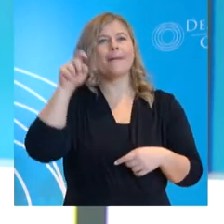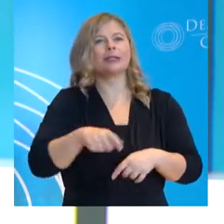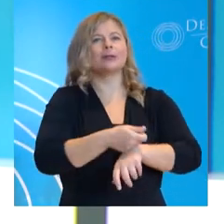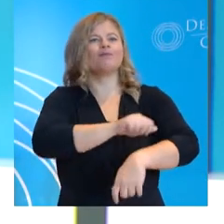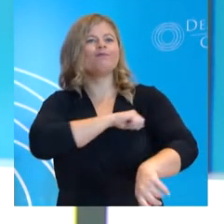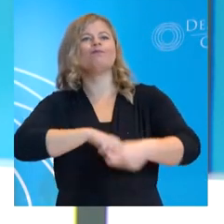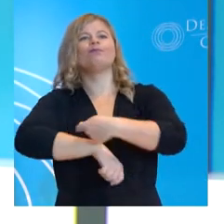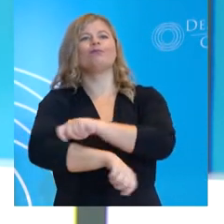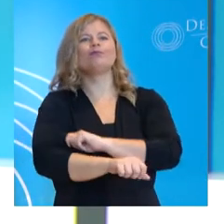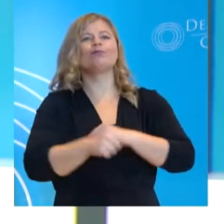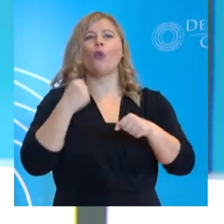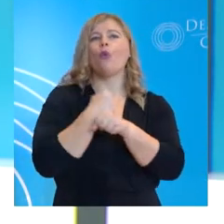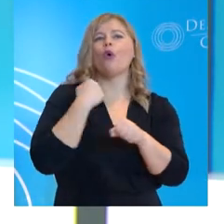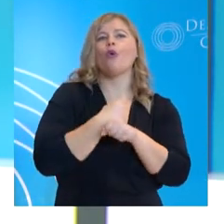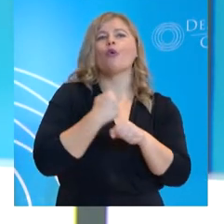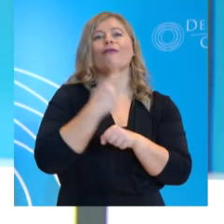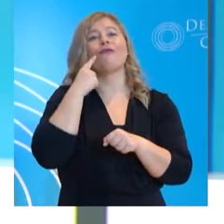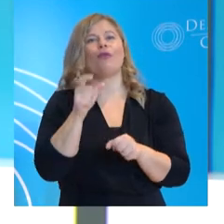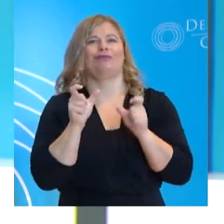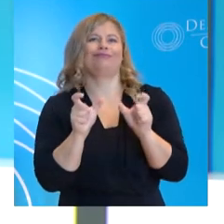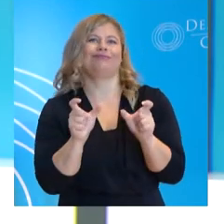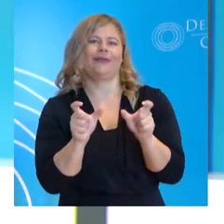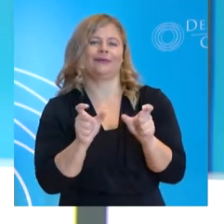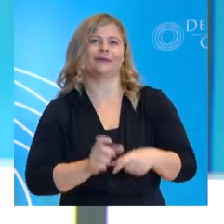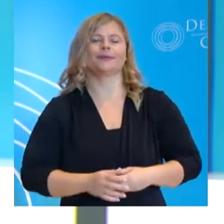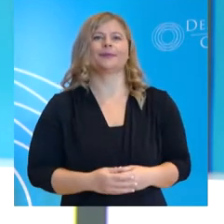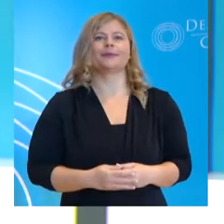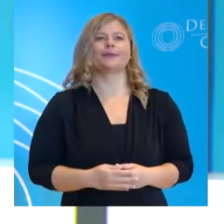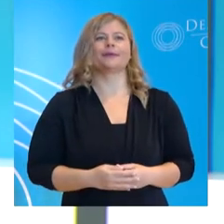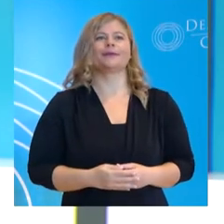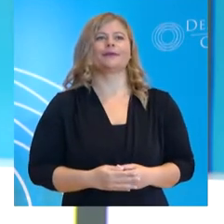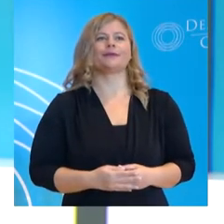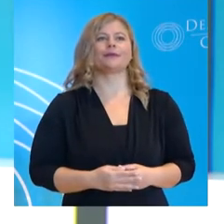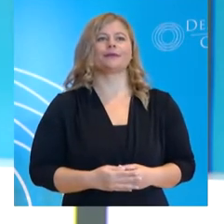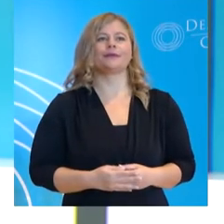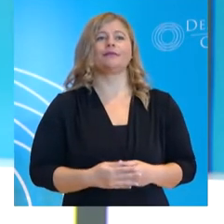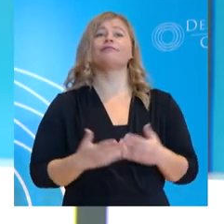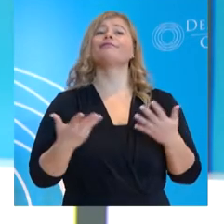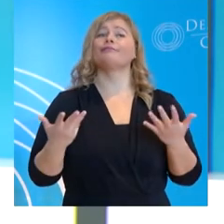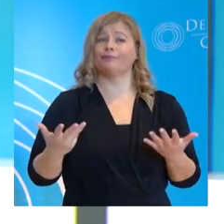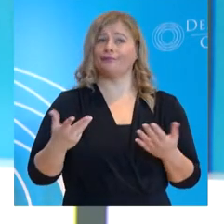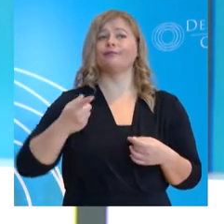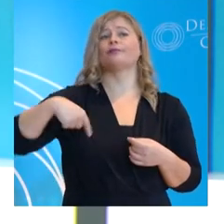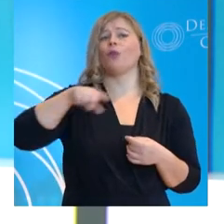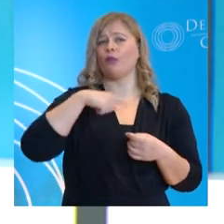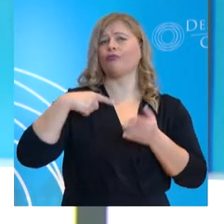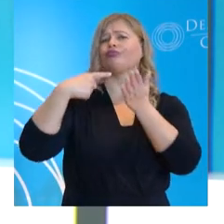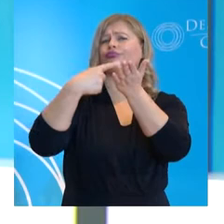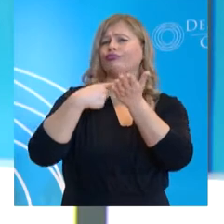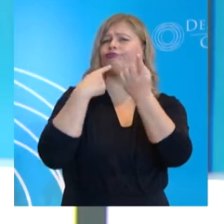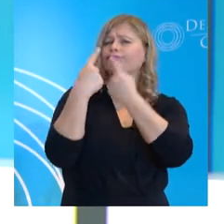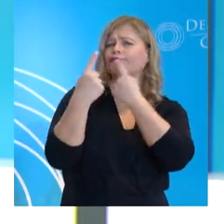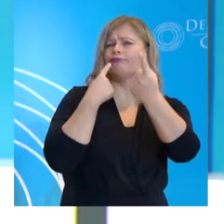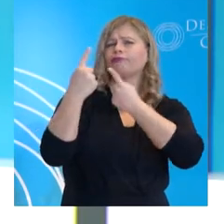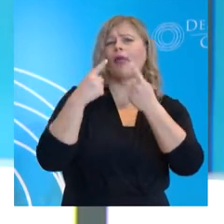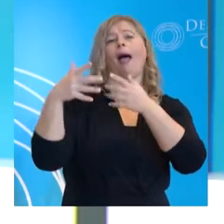five-year mutual defense and cooperation agreement with the United States. And this partnership has a lot of value to